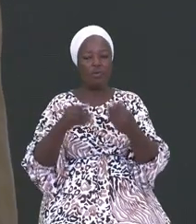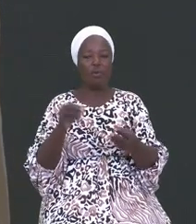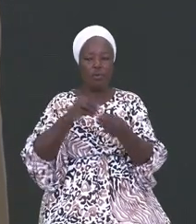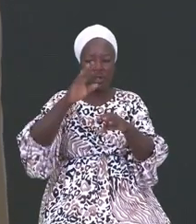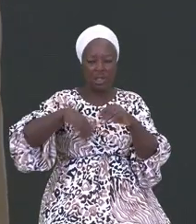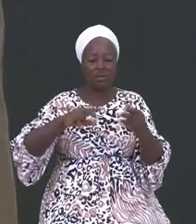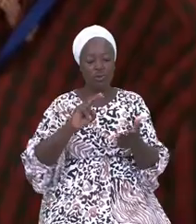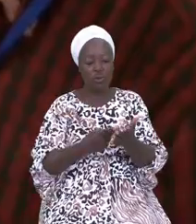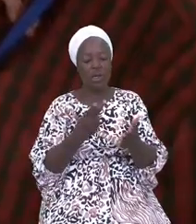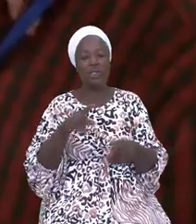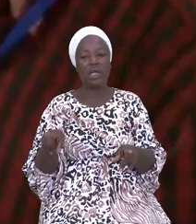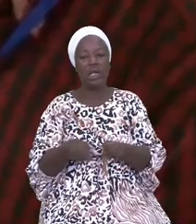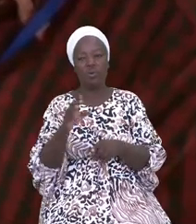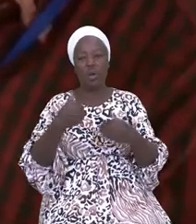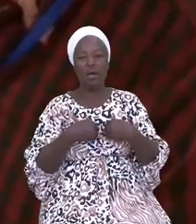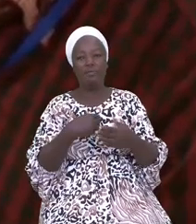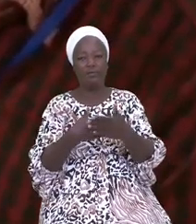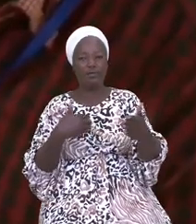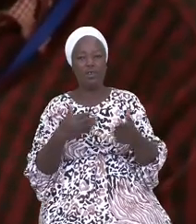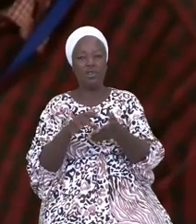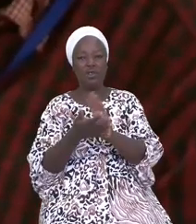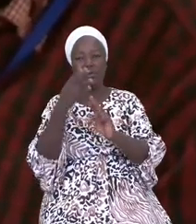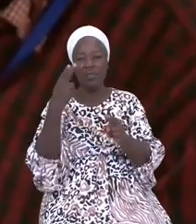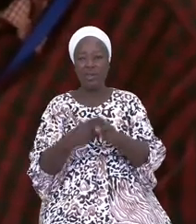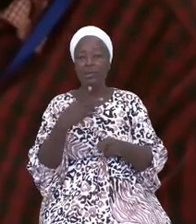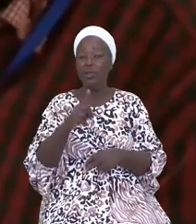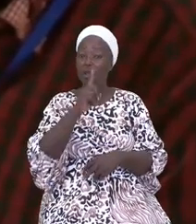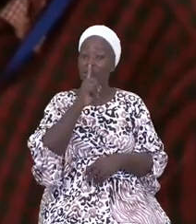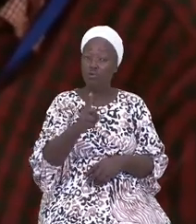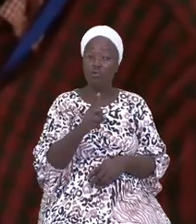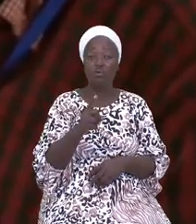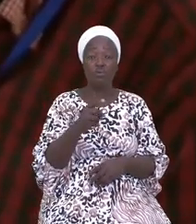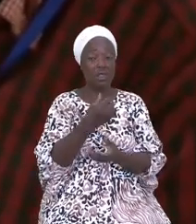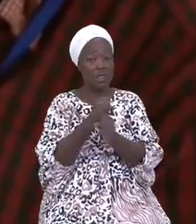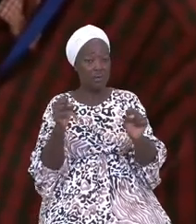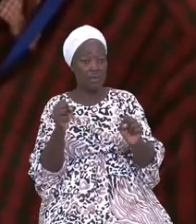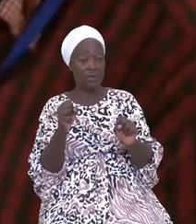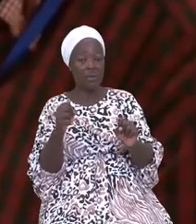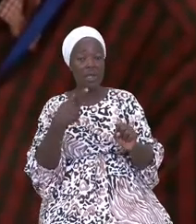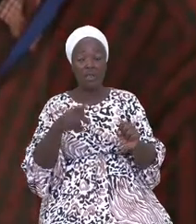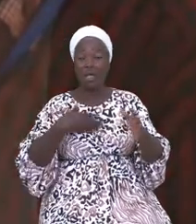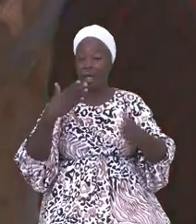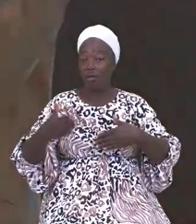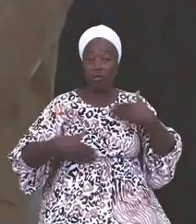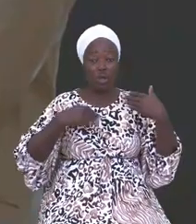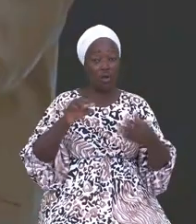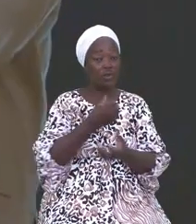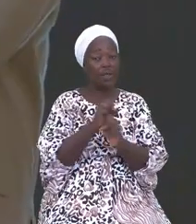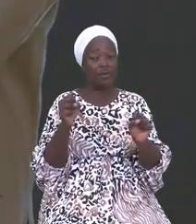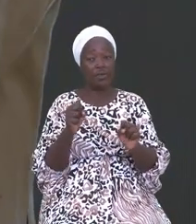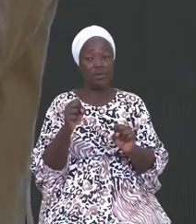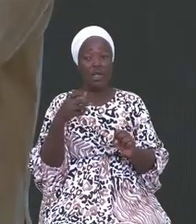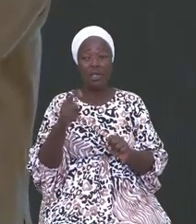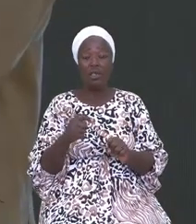of what you had before. Amen. The certainty of salvation the joy of salvation,